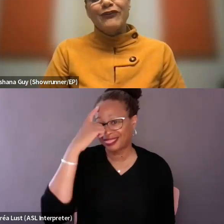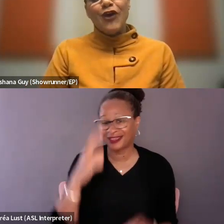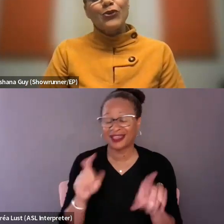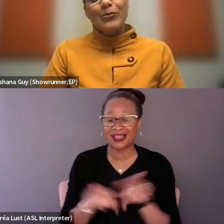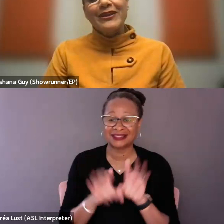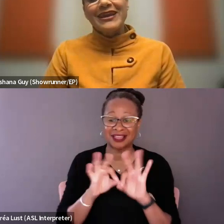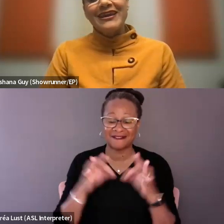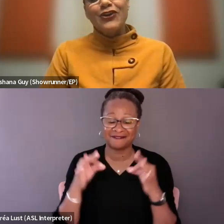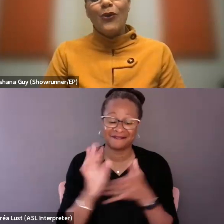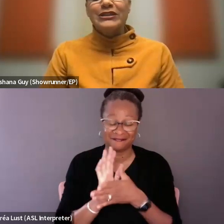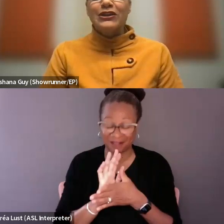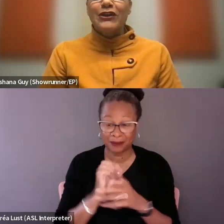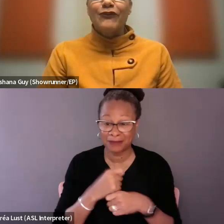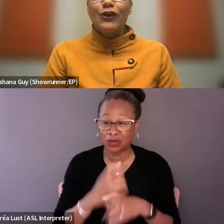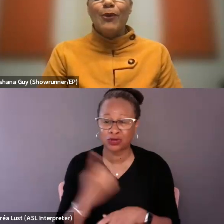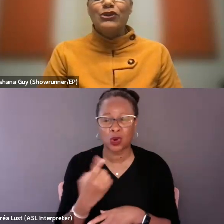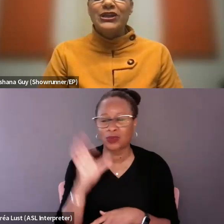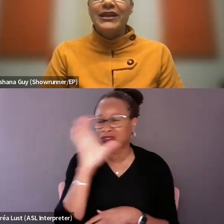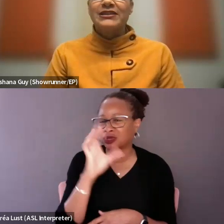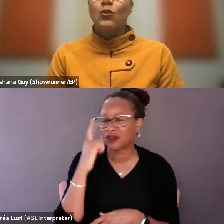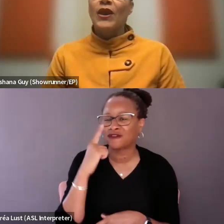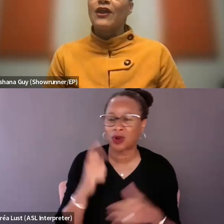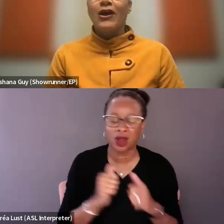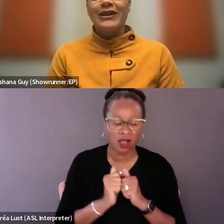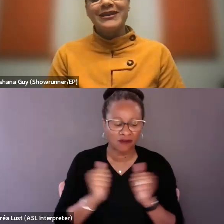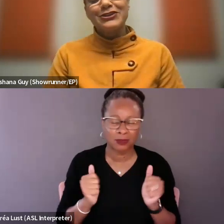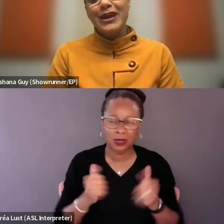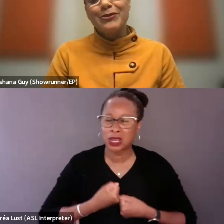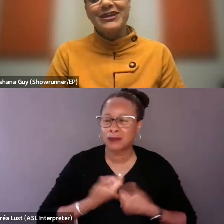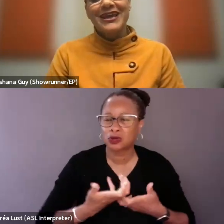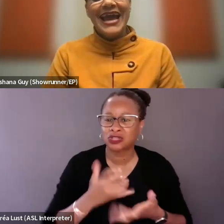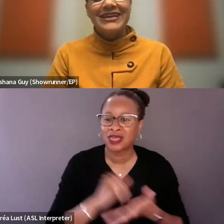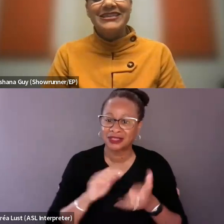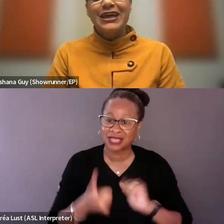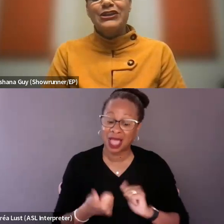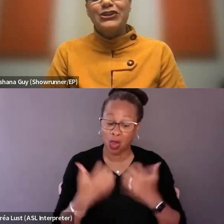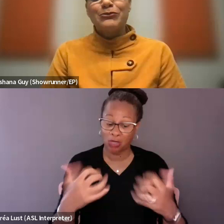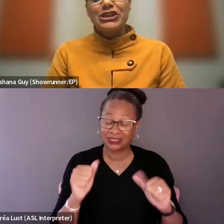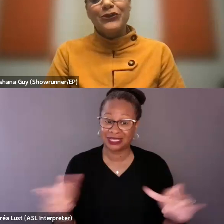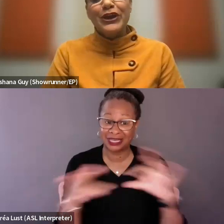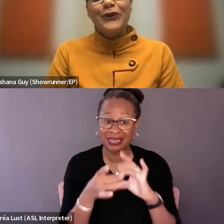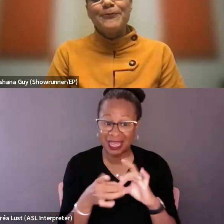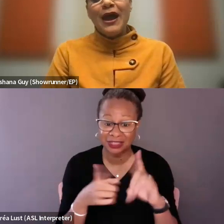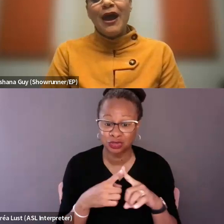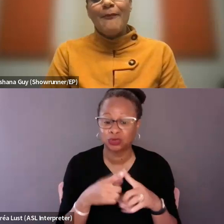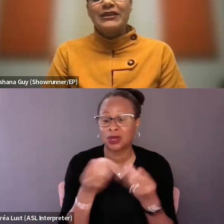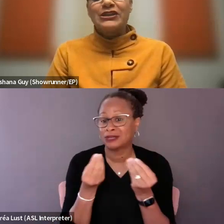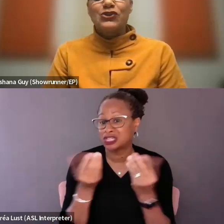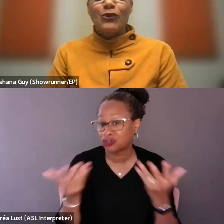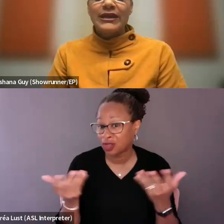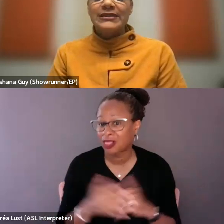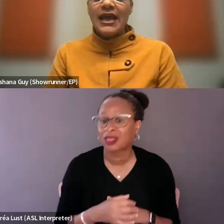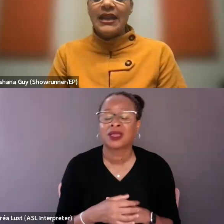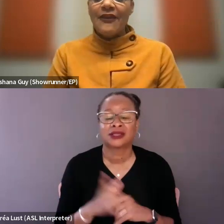looking for vulnerability. You're always looking for emotion. It's the way that audiences are able to connect to material and